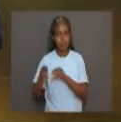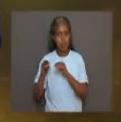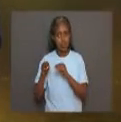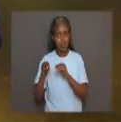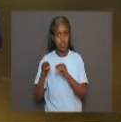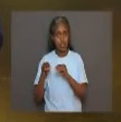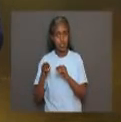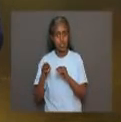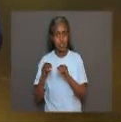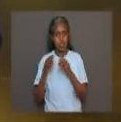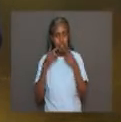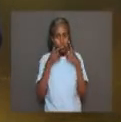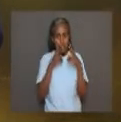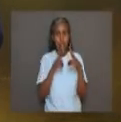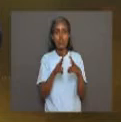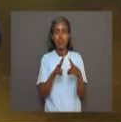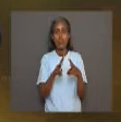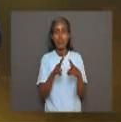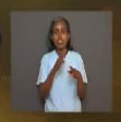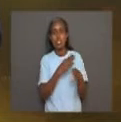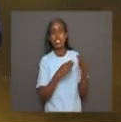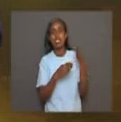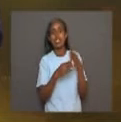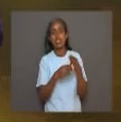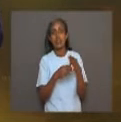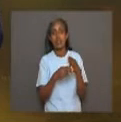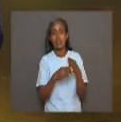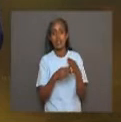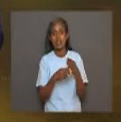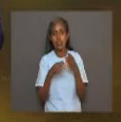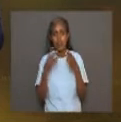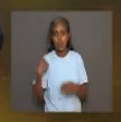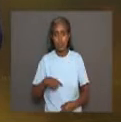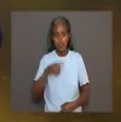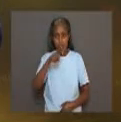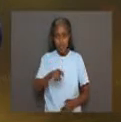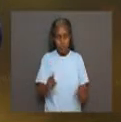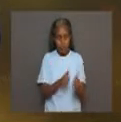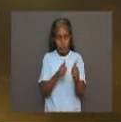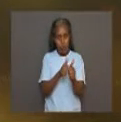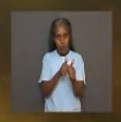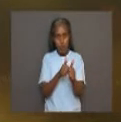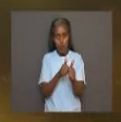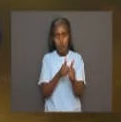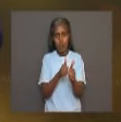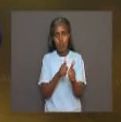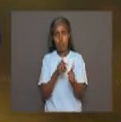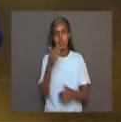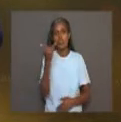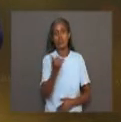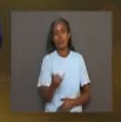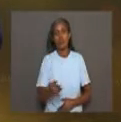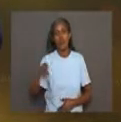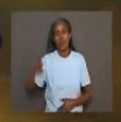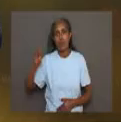Students, let us look at the steps we need to follow in order to draw a